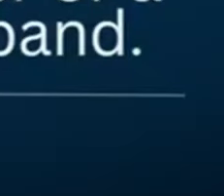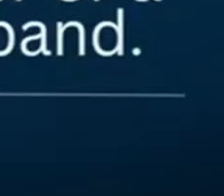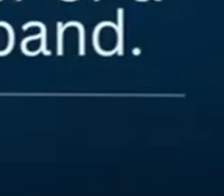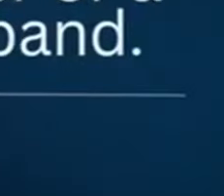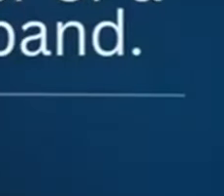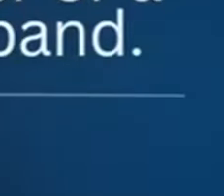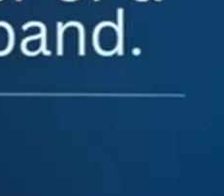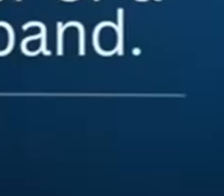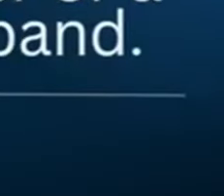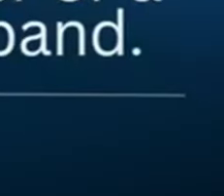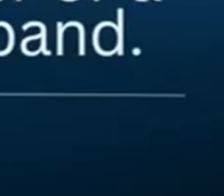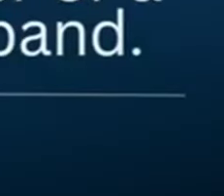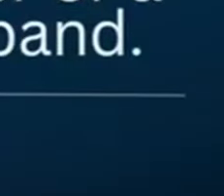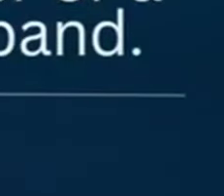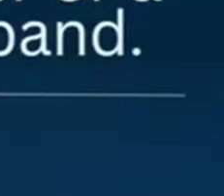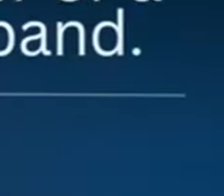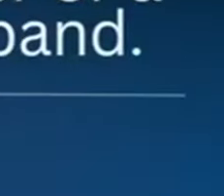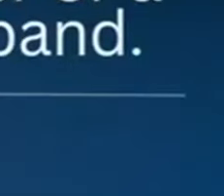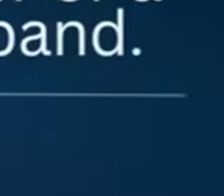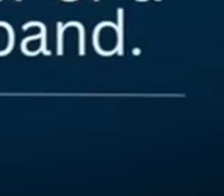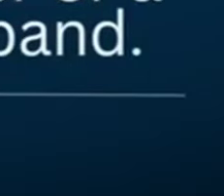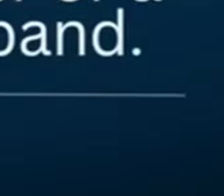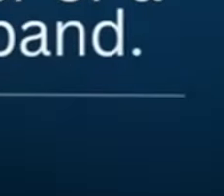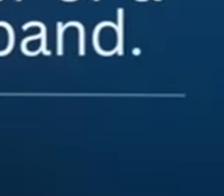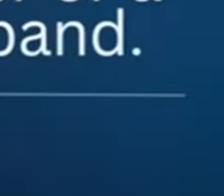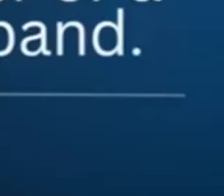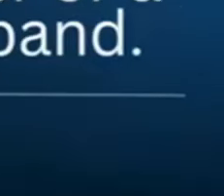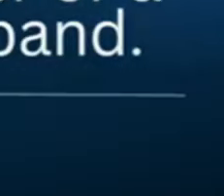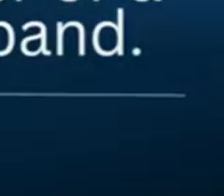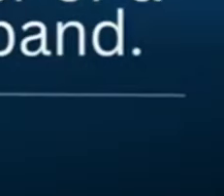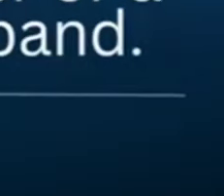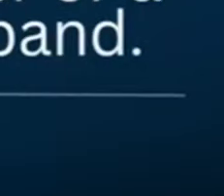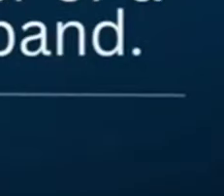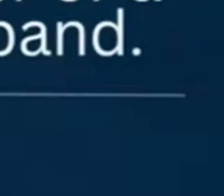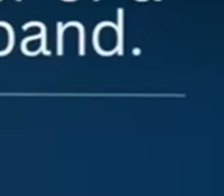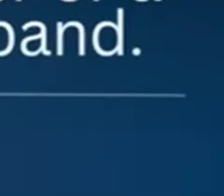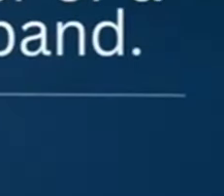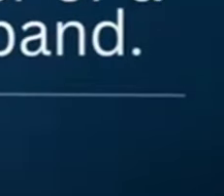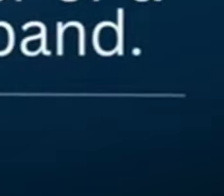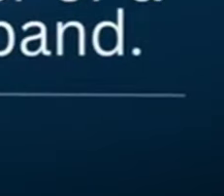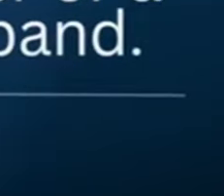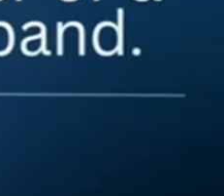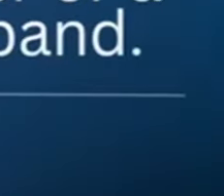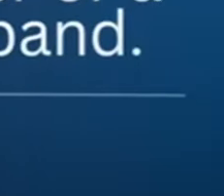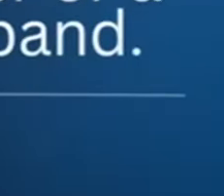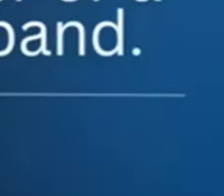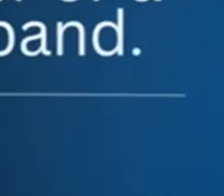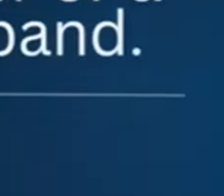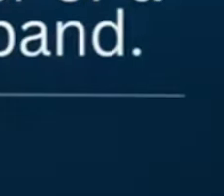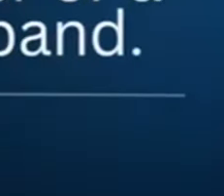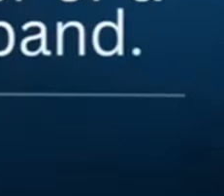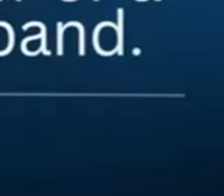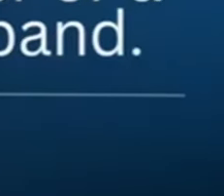a husband, when you are leading an institution, because the effect of